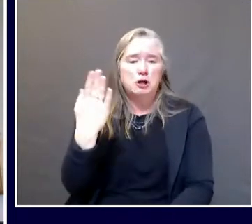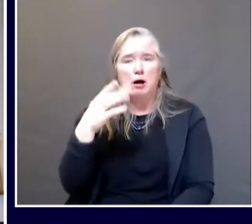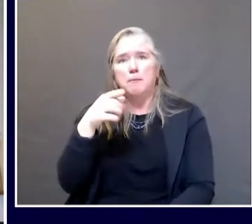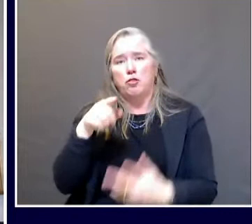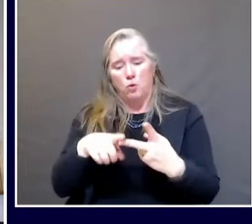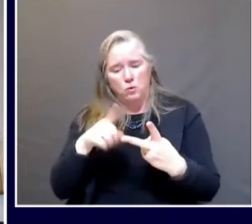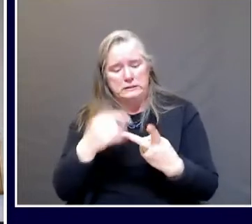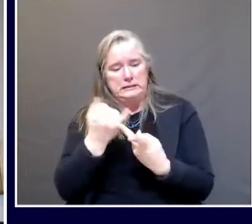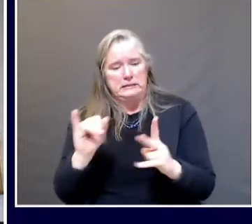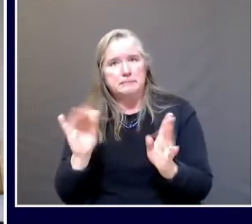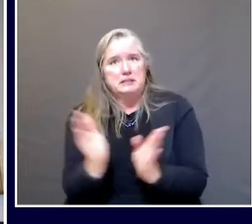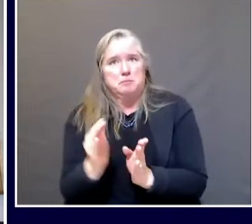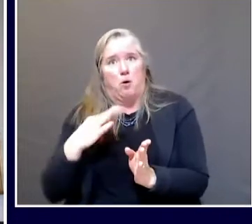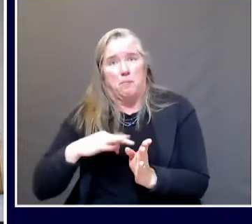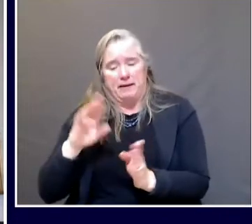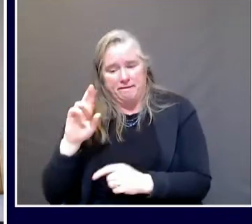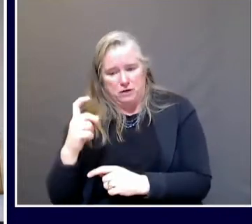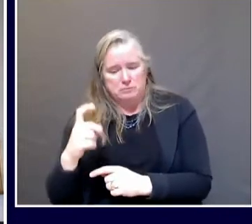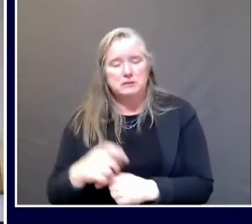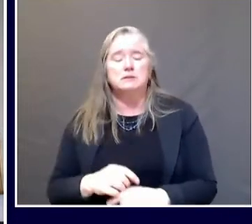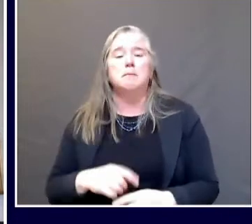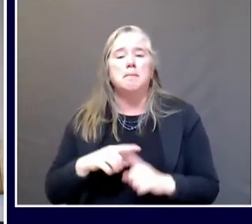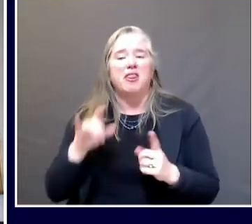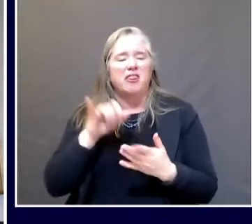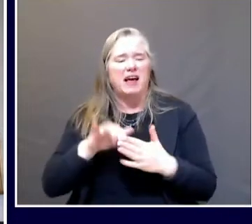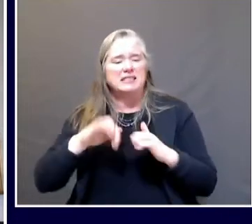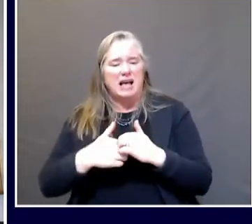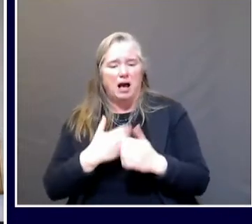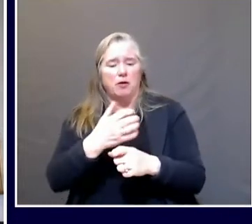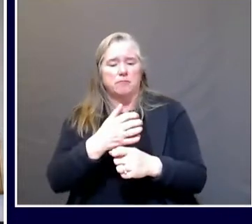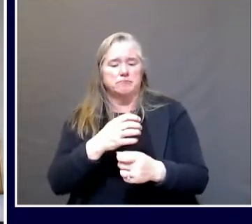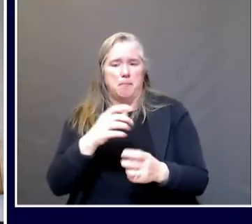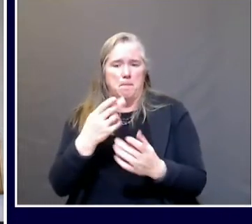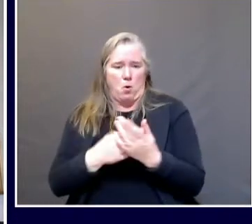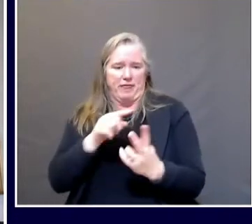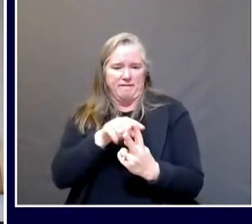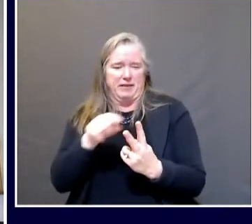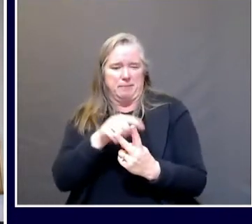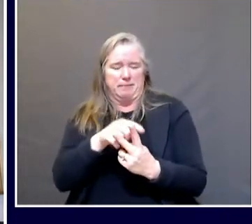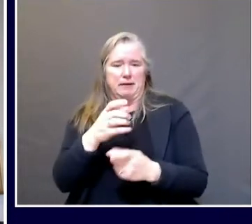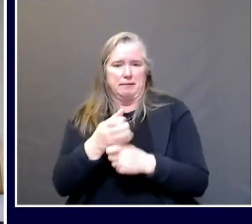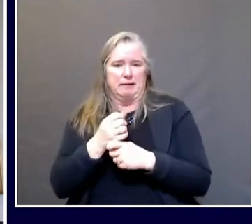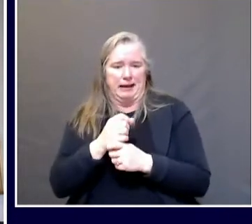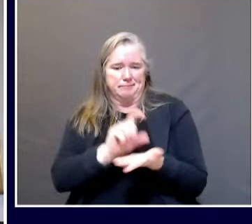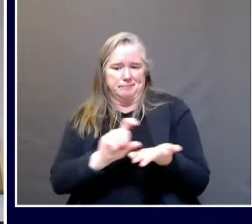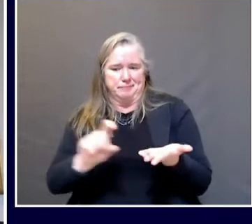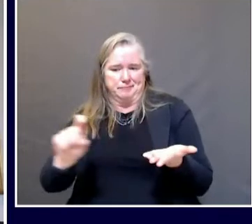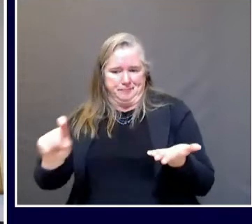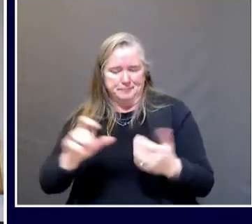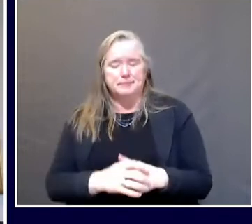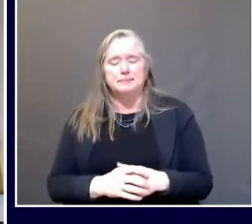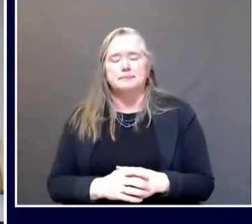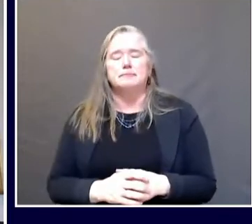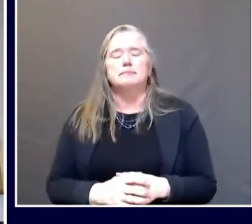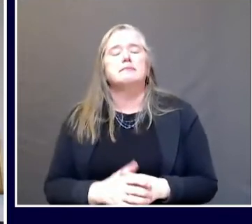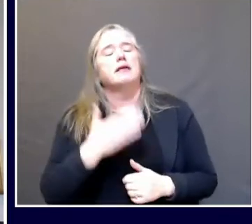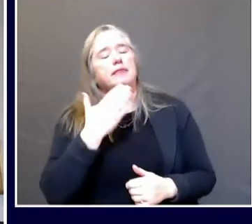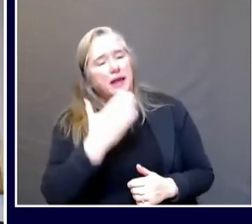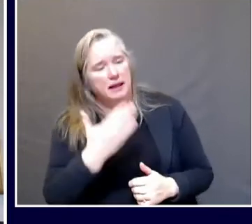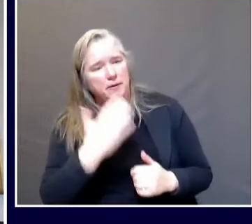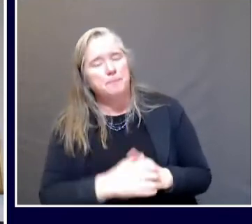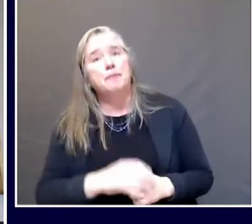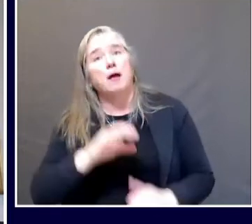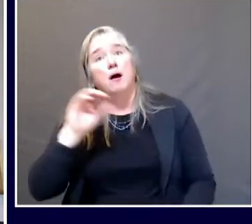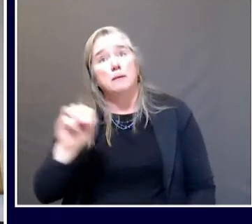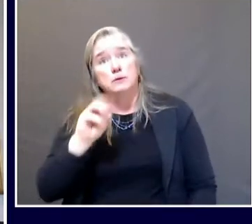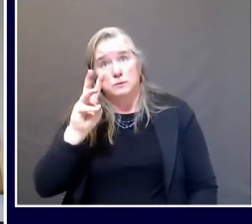groups. And just trying to process all that you talked about there with Operation Warp Speed. And I